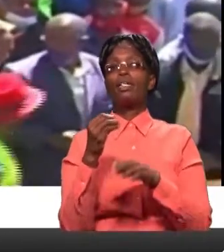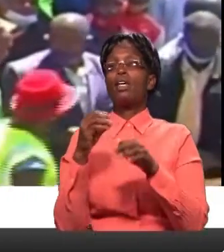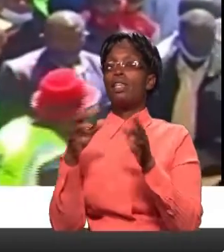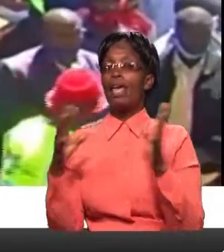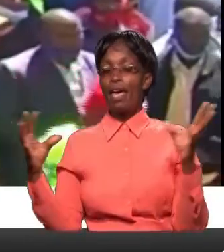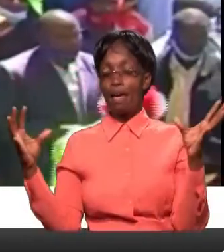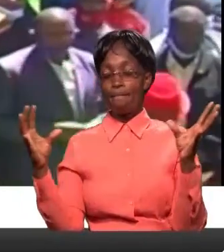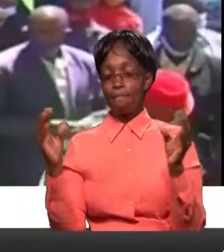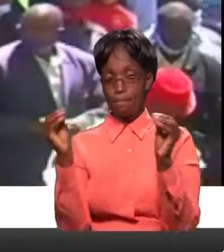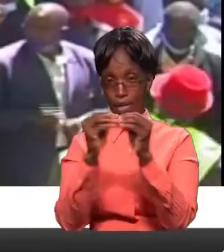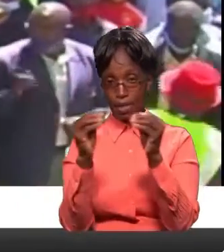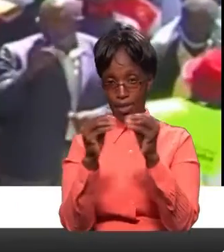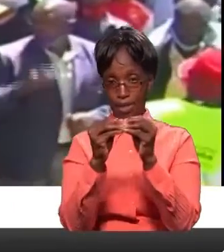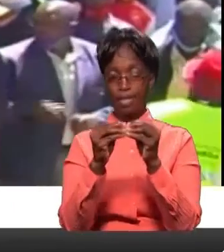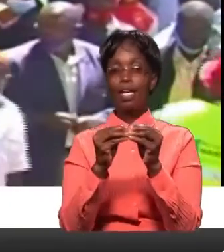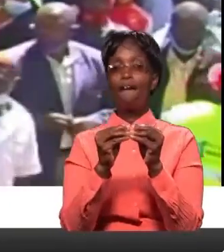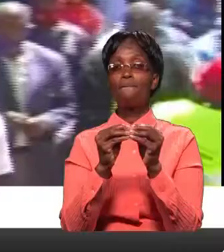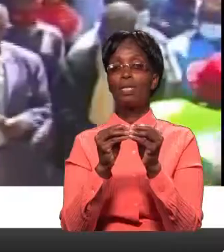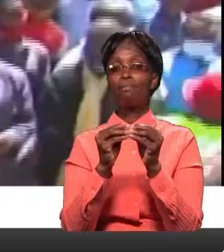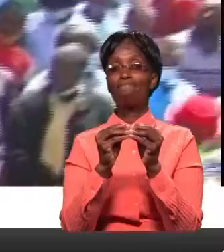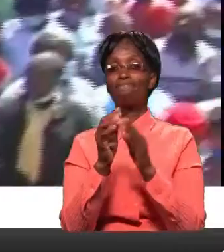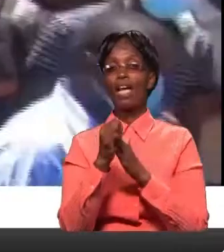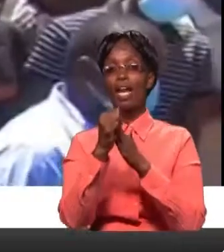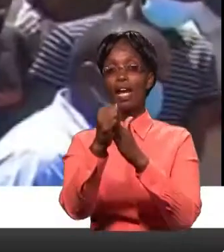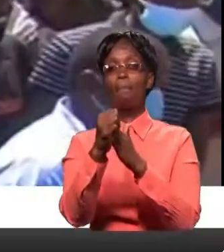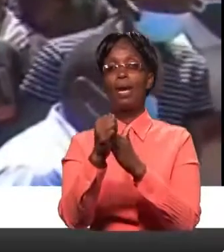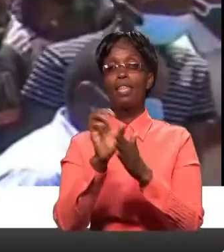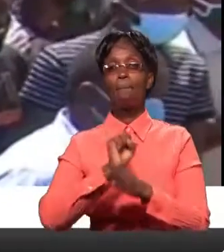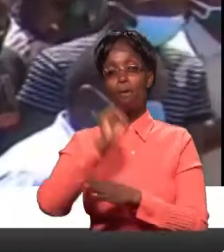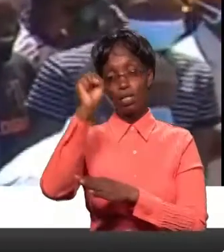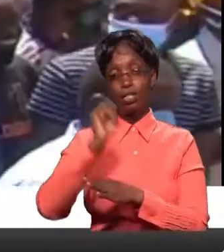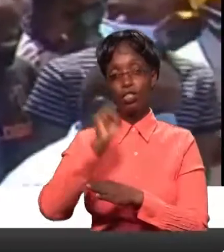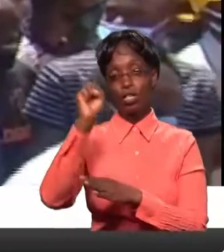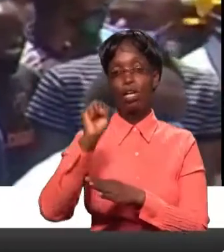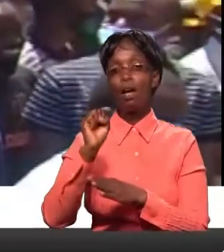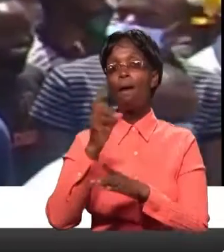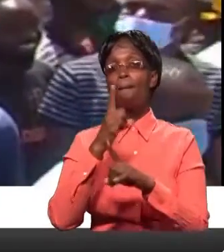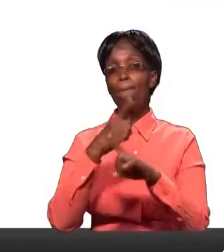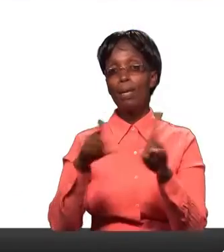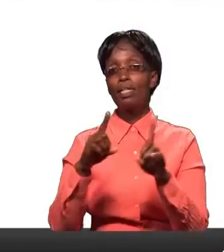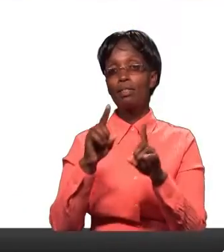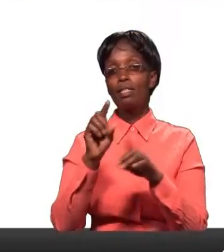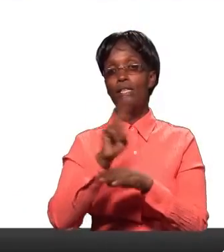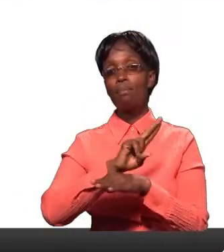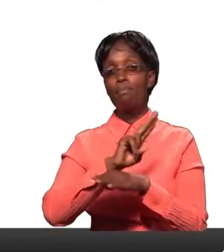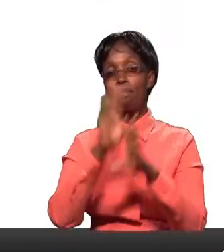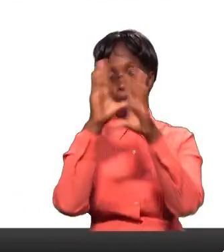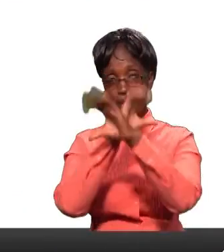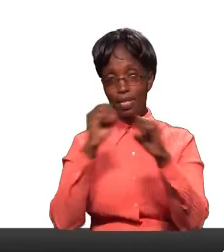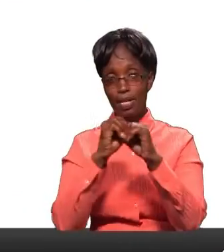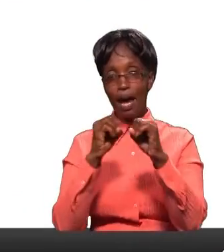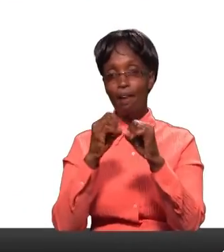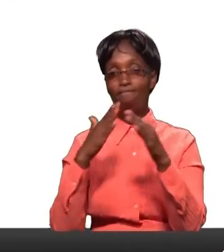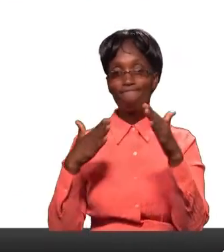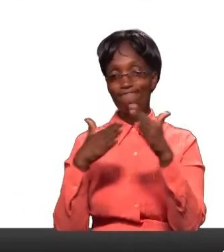ya mikusanyiko ya wananchi imekuwa ikiendelezwa na wanasiasa, Rais ametangaza kupigwa marufuku kwa mikusanyiko hiyo. We,